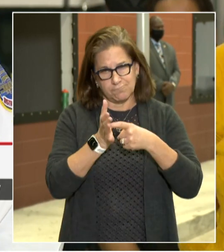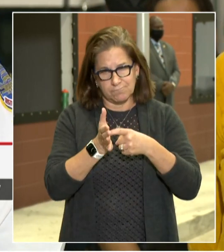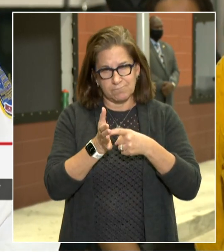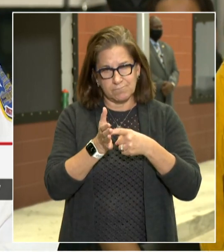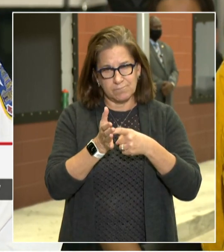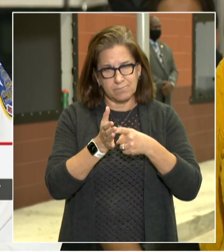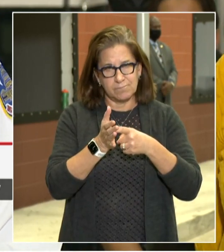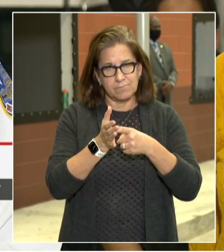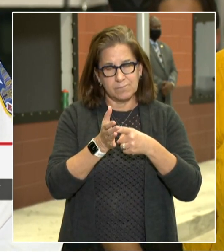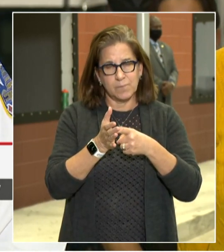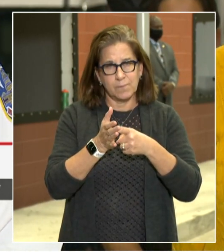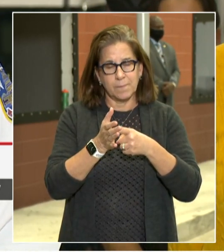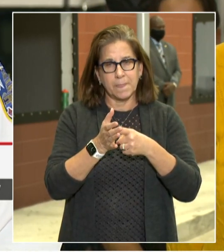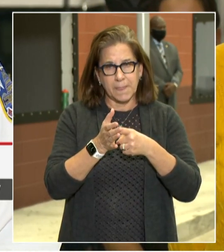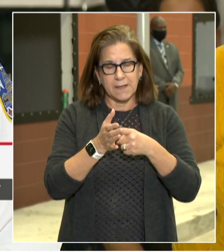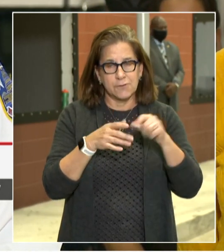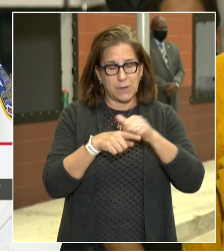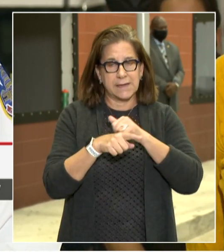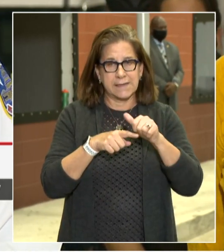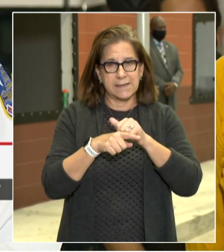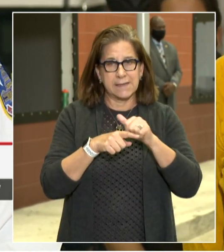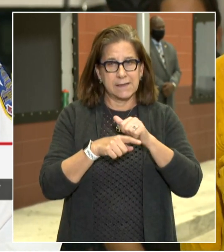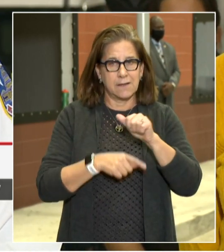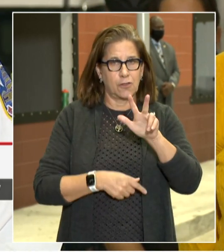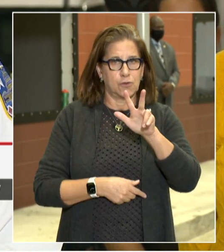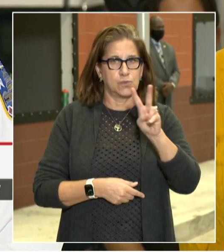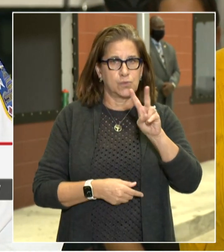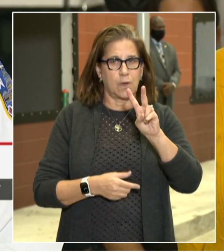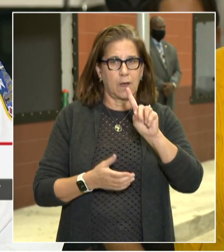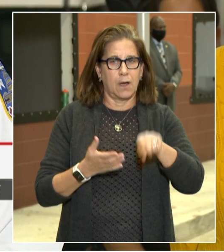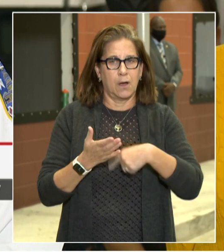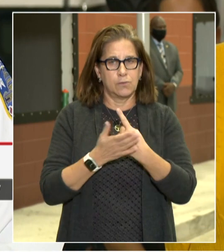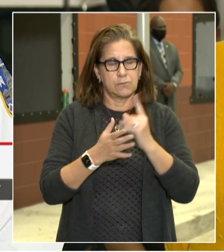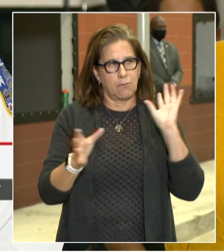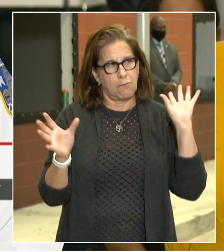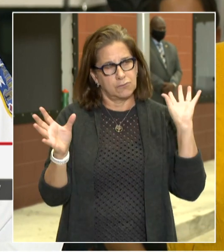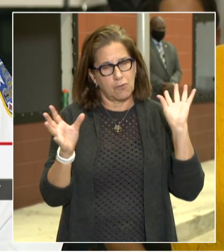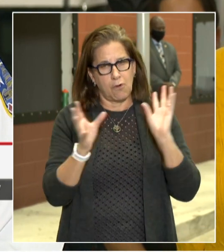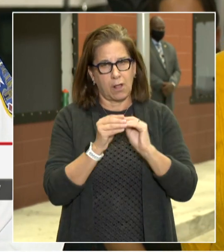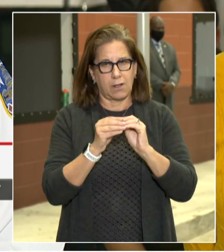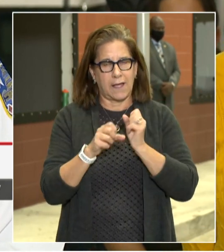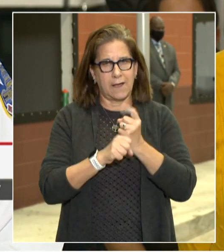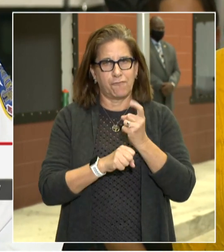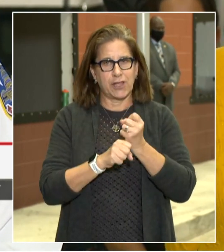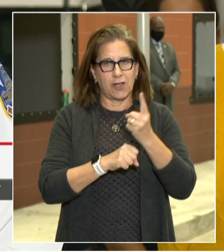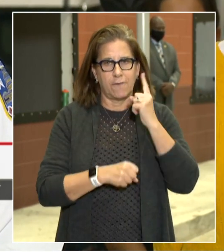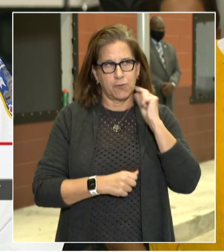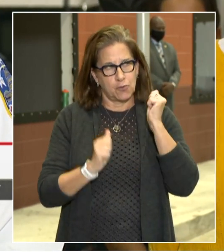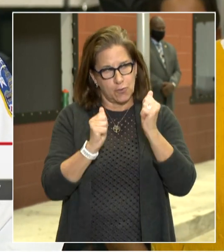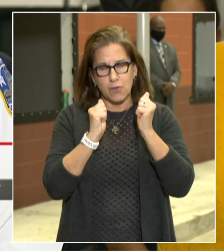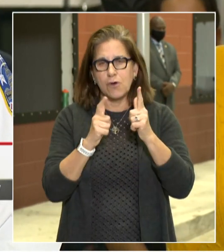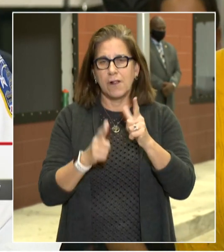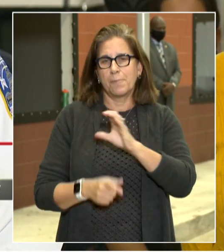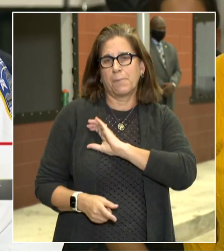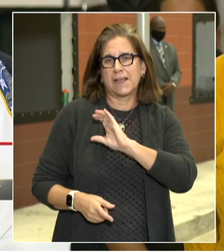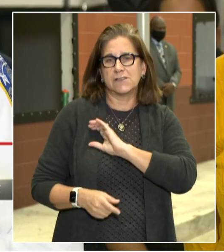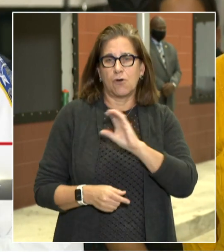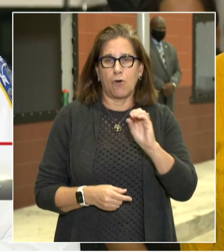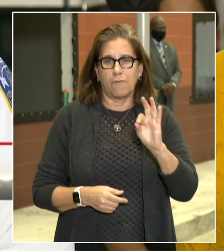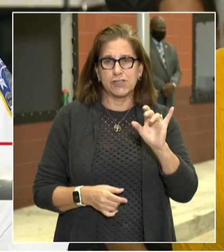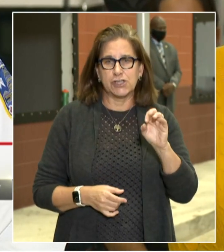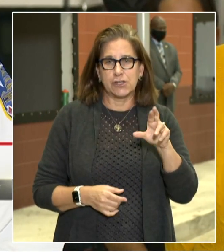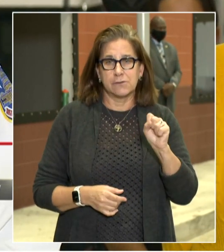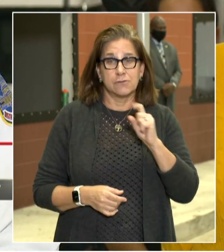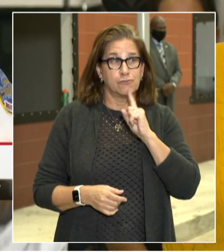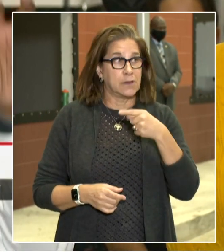have our officers conduct 32 hours of training every year. We actually do 40. In that space, we